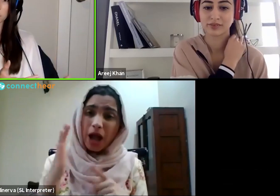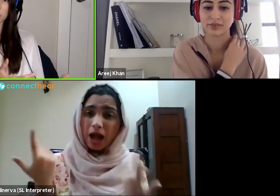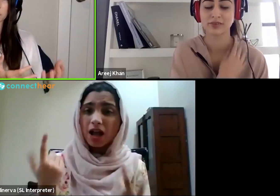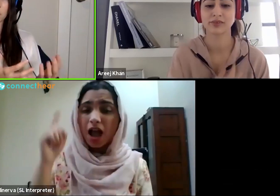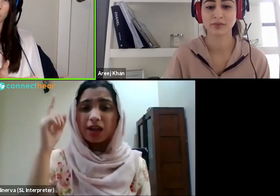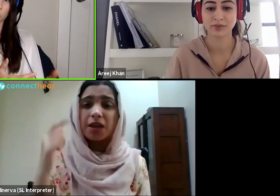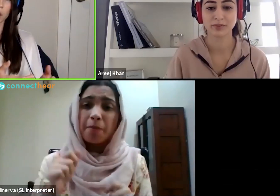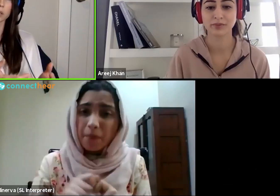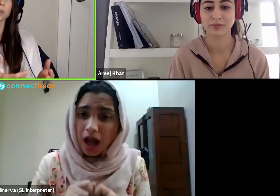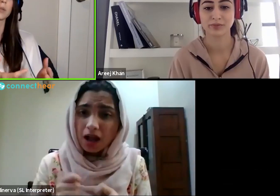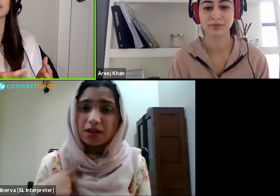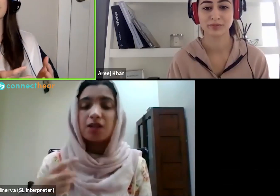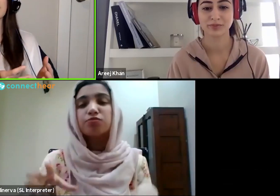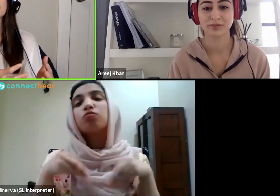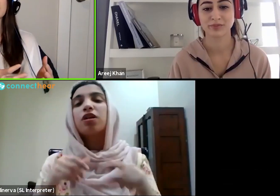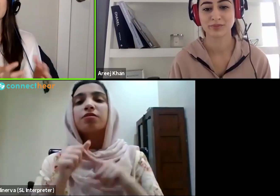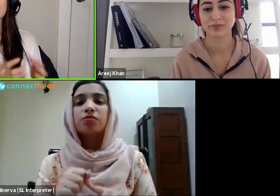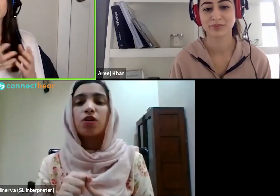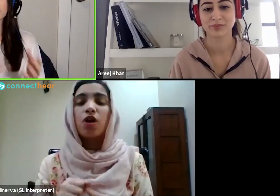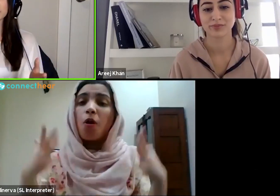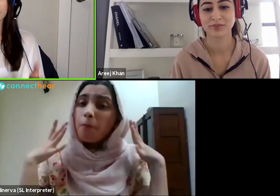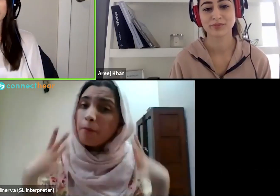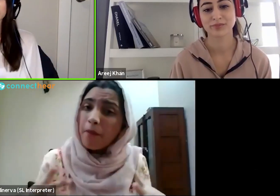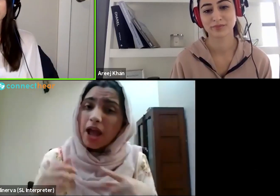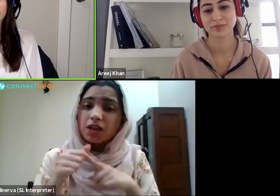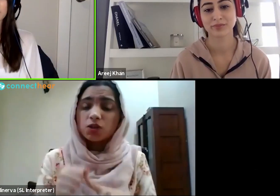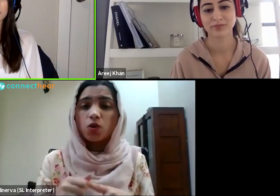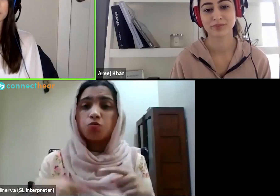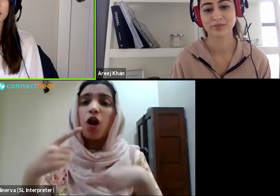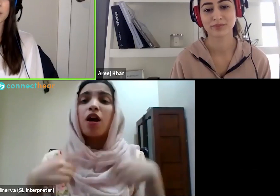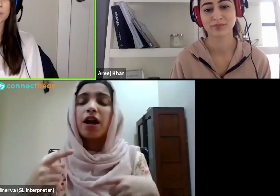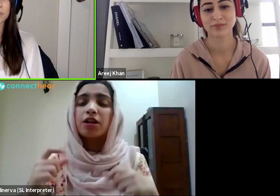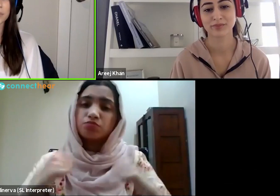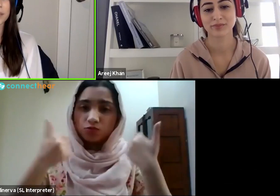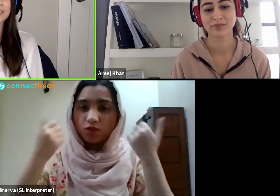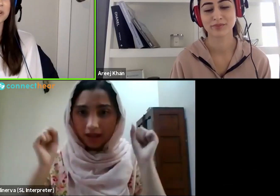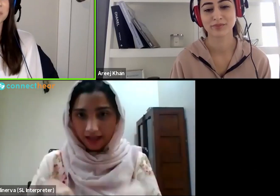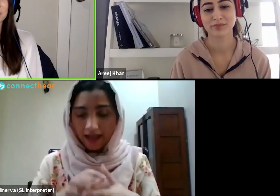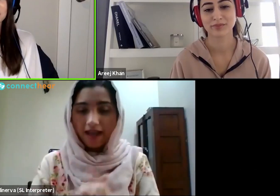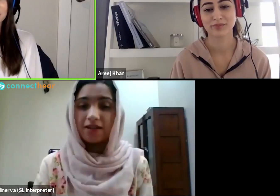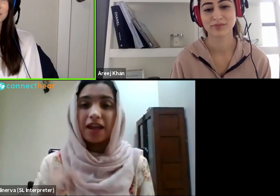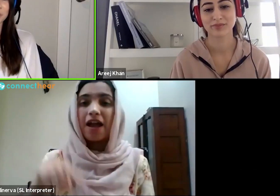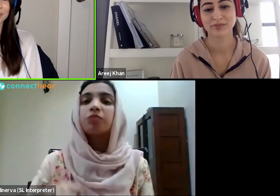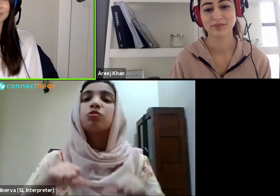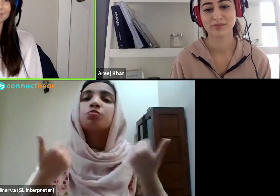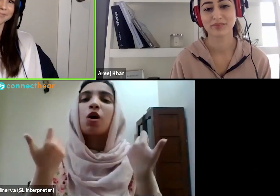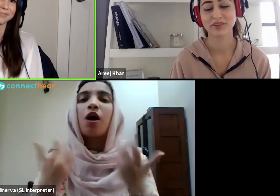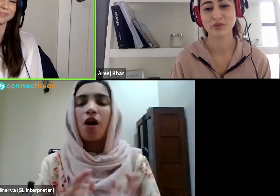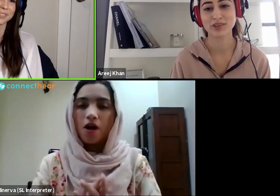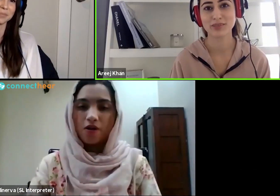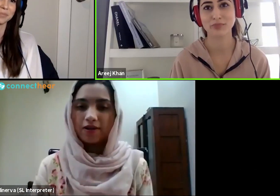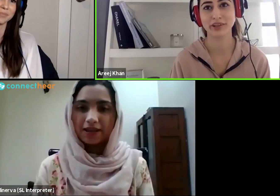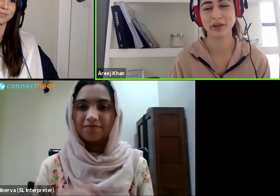and diligence and hard work, that, I'm the person that I am today. So that's just a little bit about me and my story.